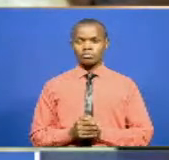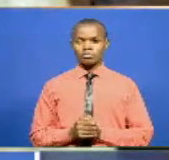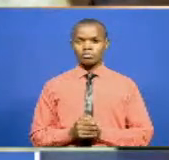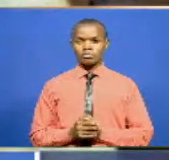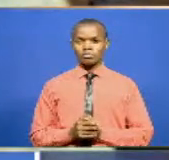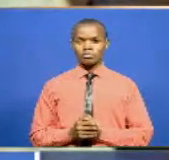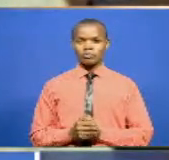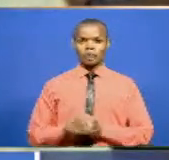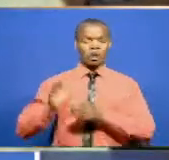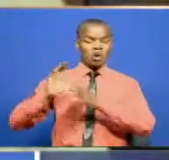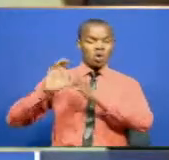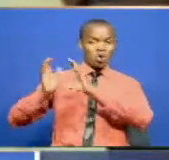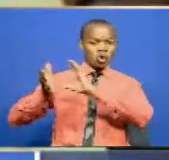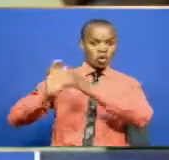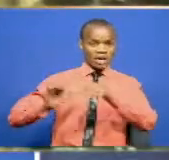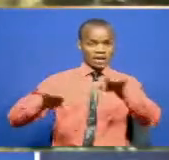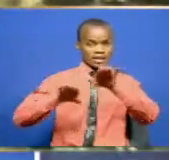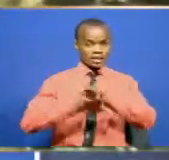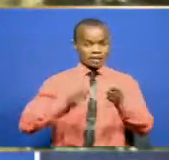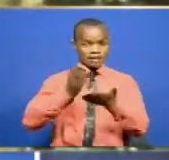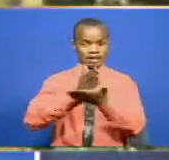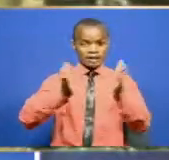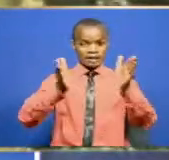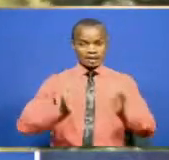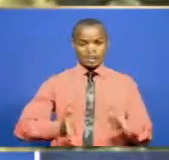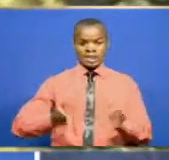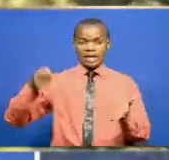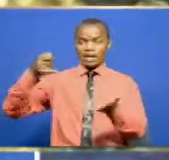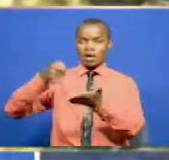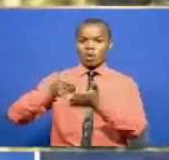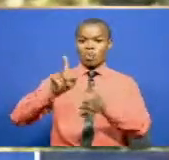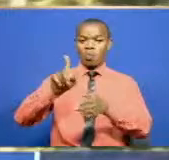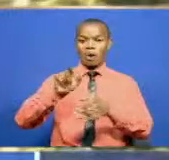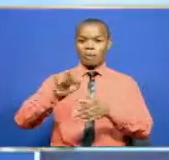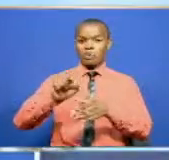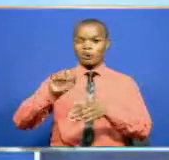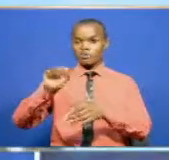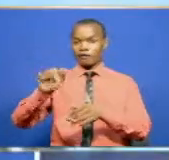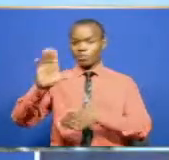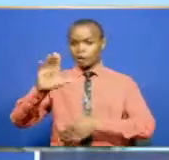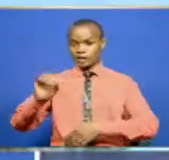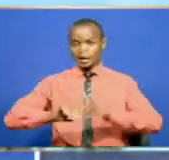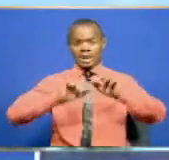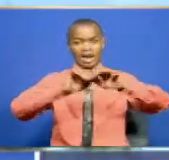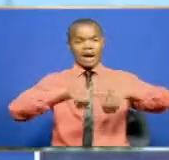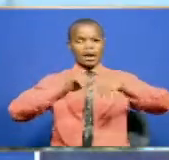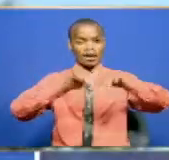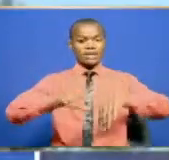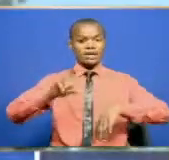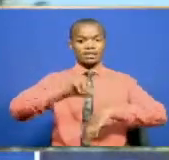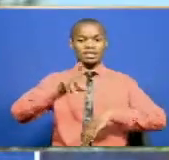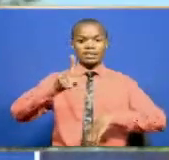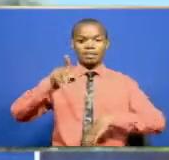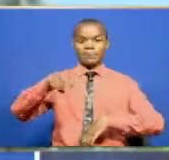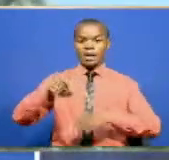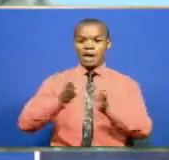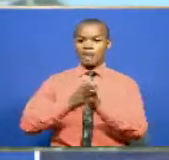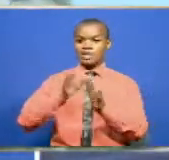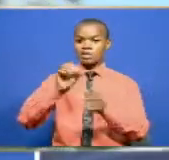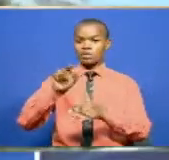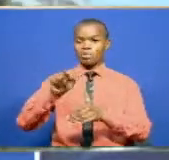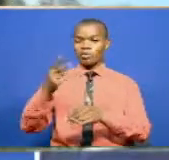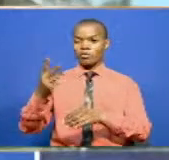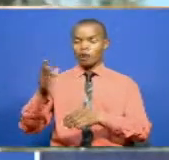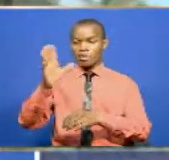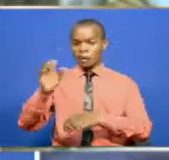The coconut subsector contributes a paltry 1.5% of the agricultural GDP and 0.4% of the total GDP.